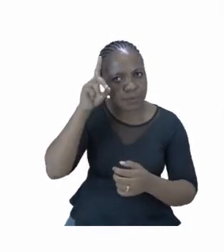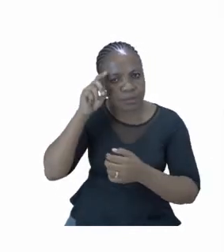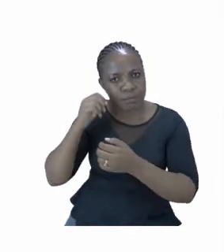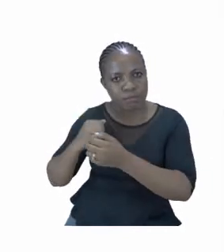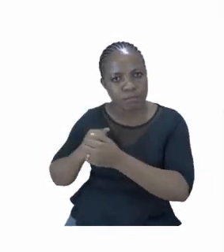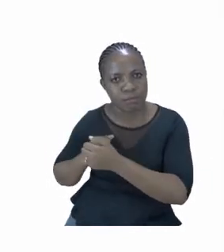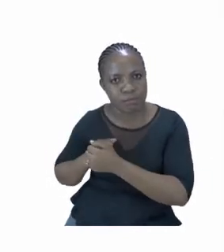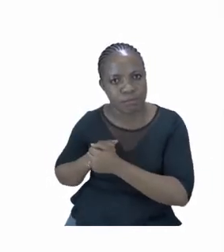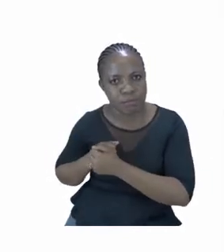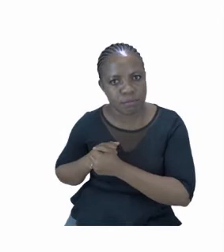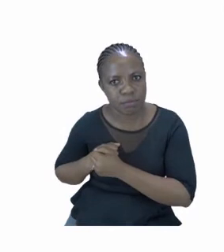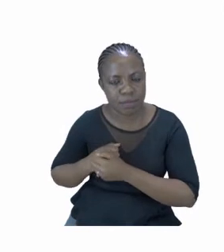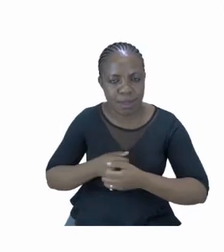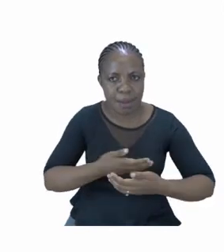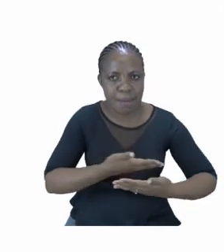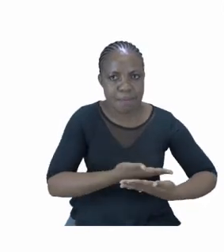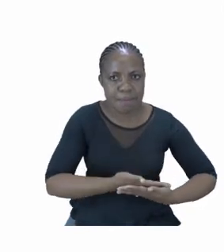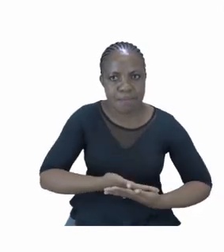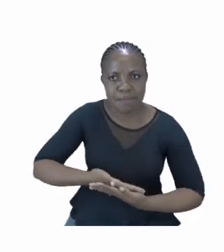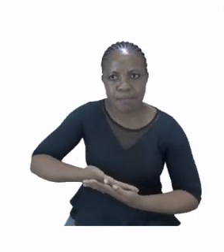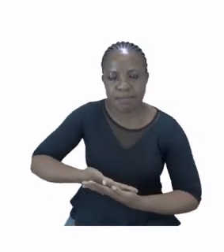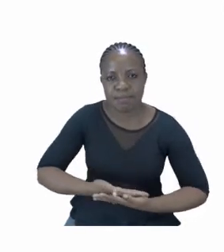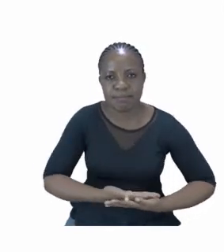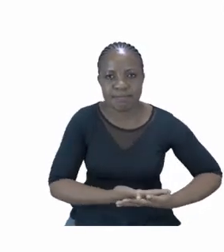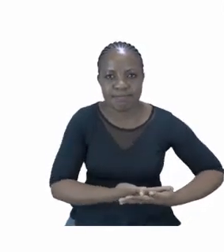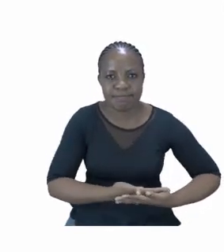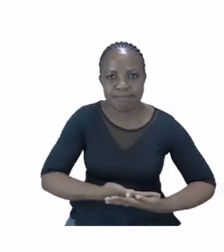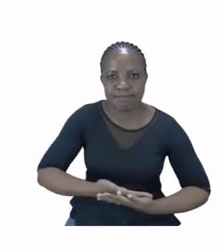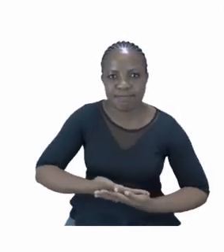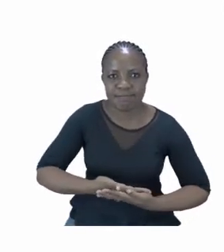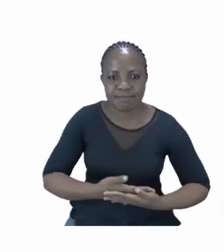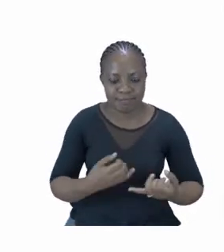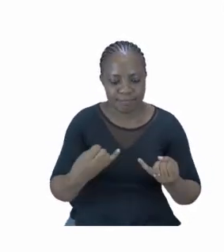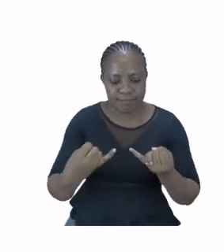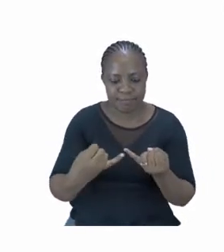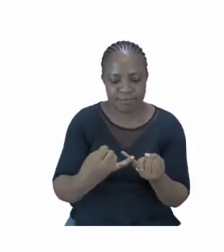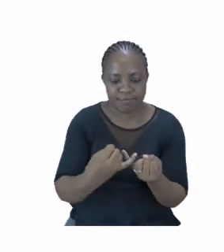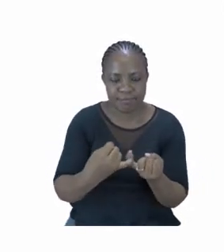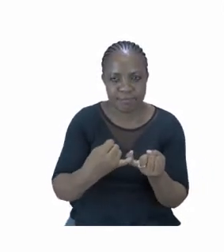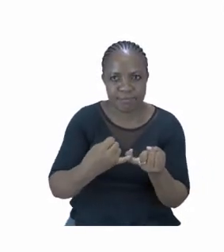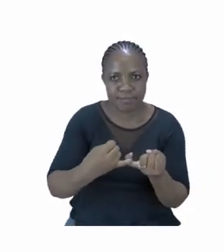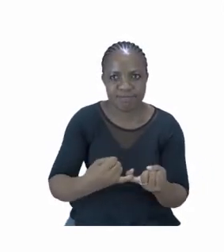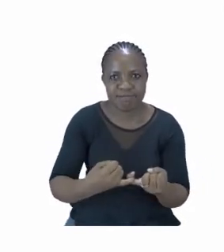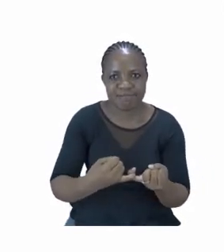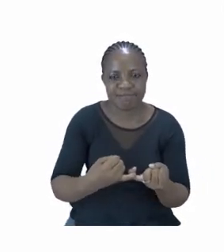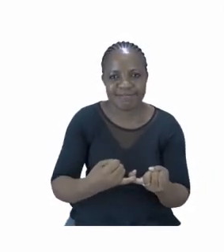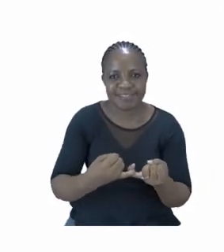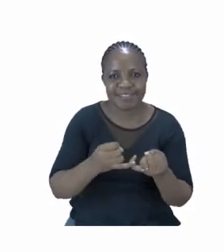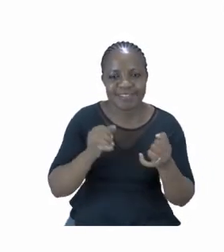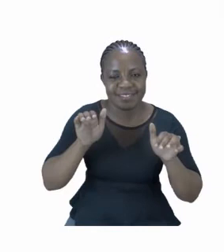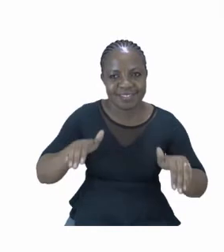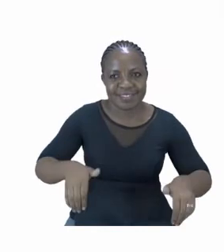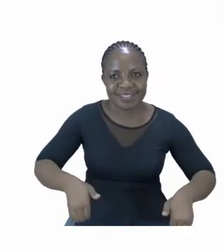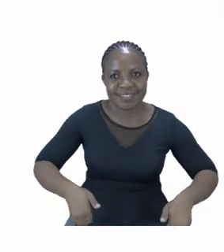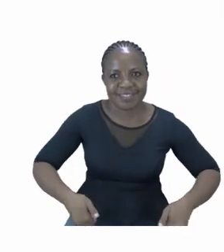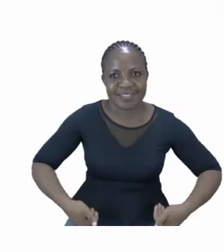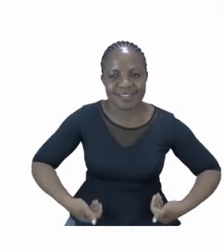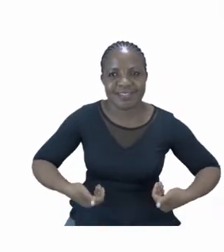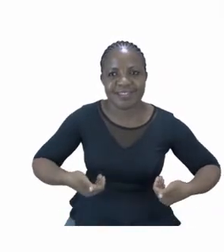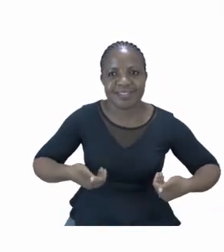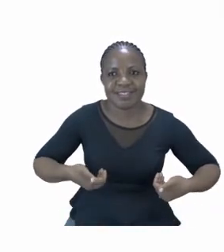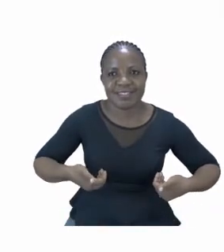a baby, then we have cousins, a boy,